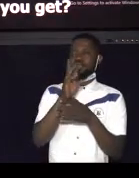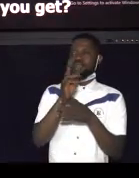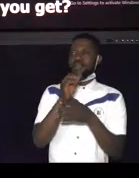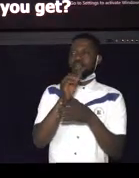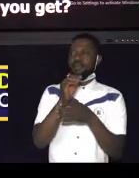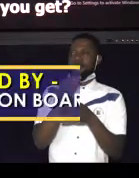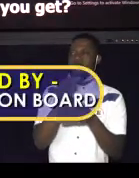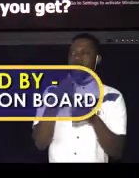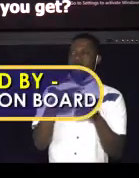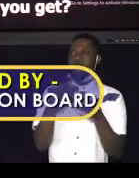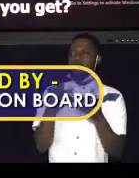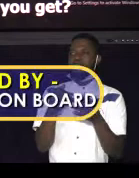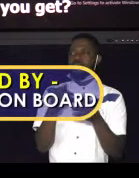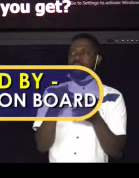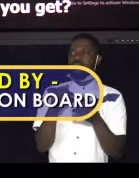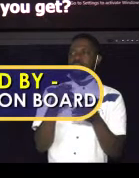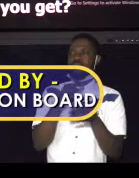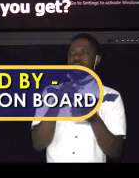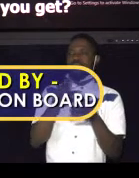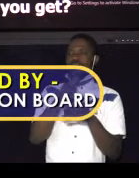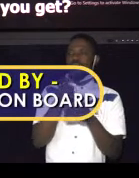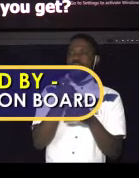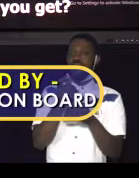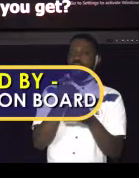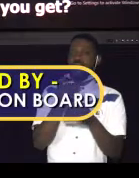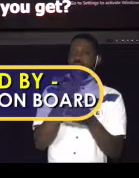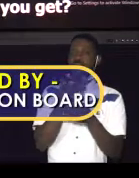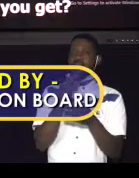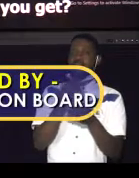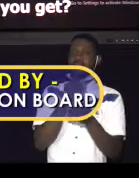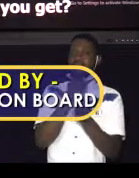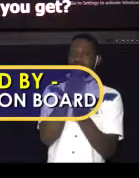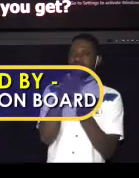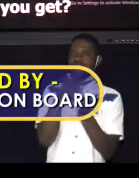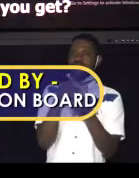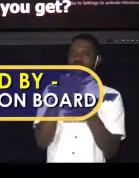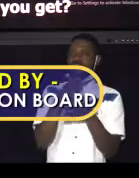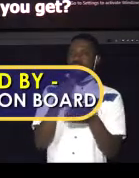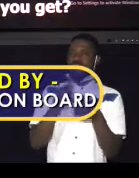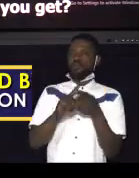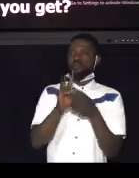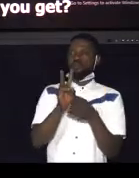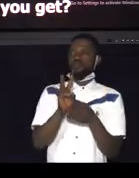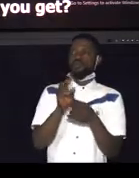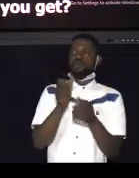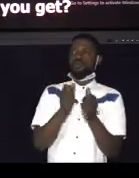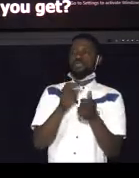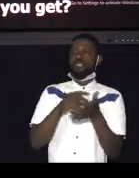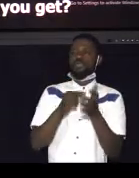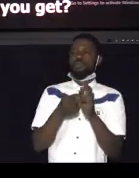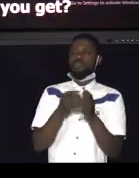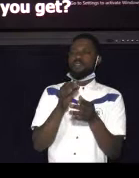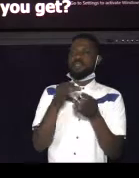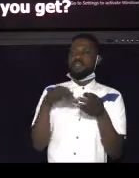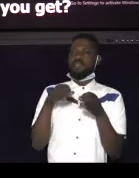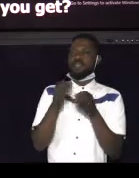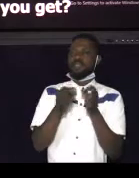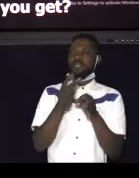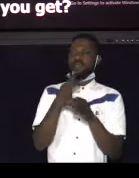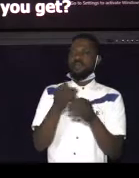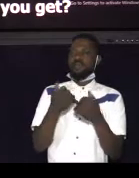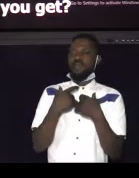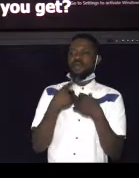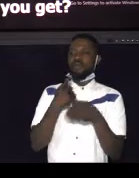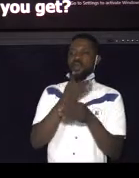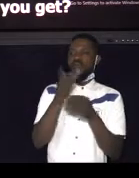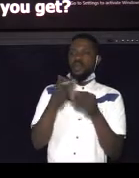60. But now this other end is between 8 and 9, so it divides it into 2. So which means instead of having the whole 30, you have half